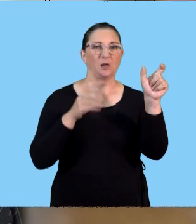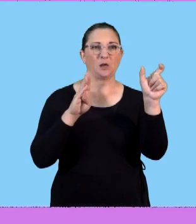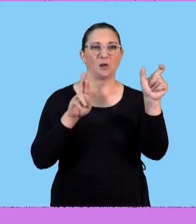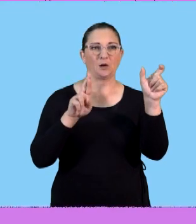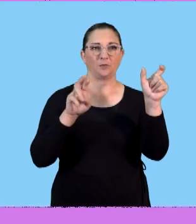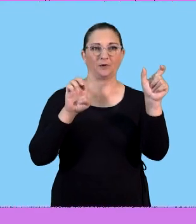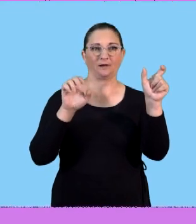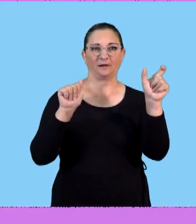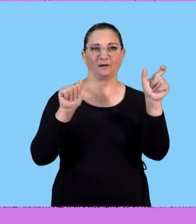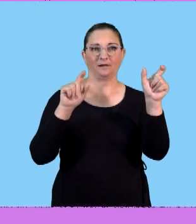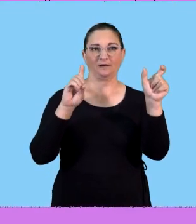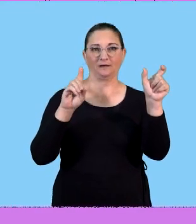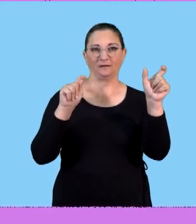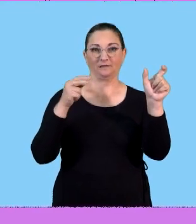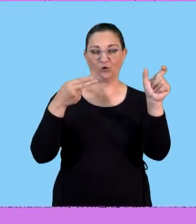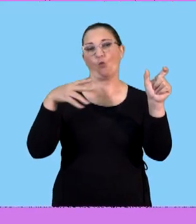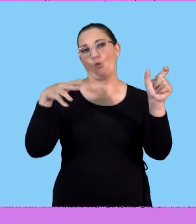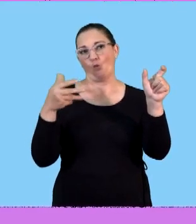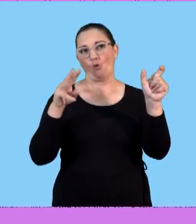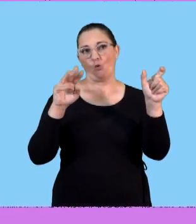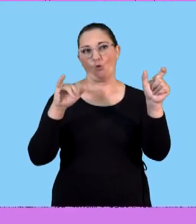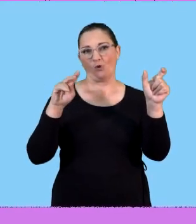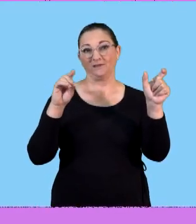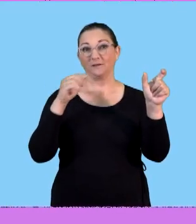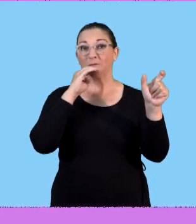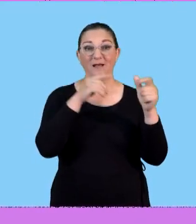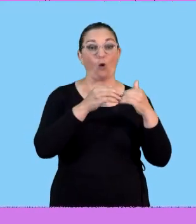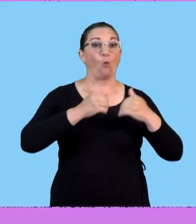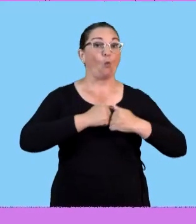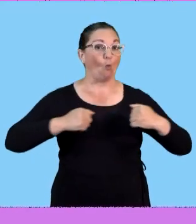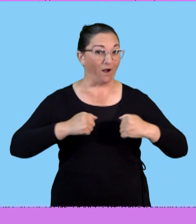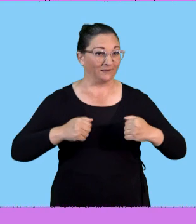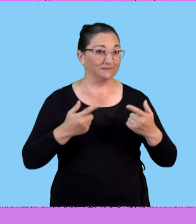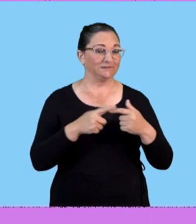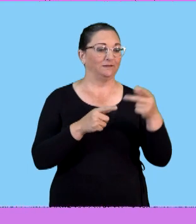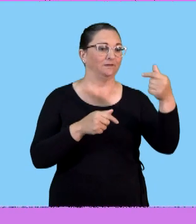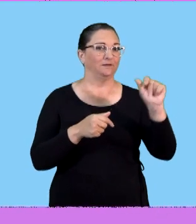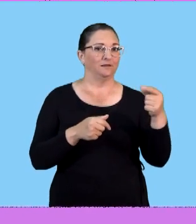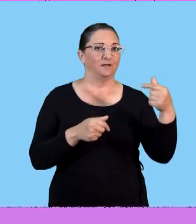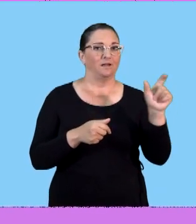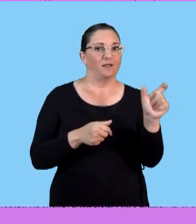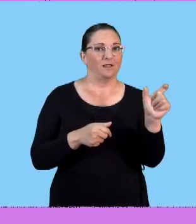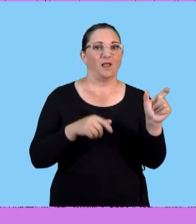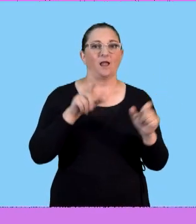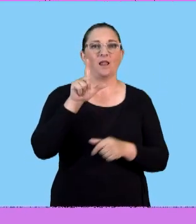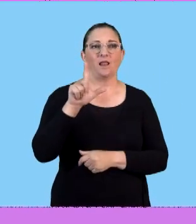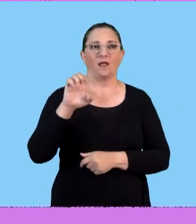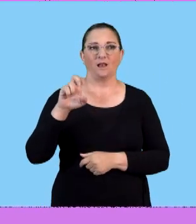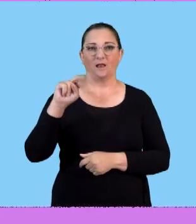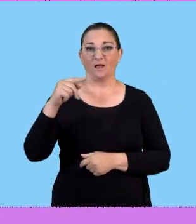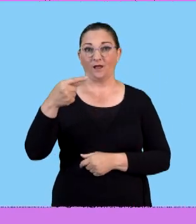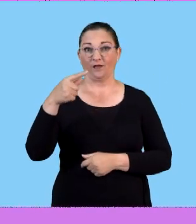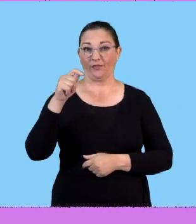width is how wide something is, all right? Then in terms of length, length is the